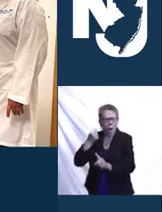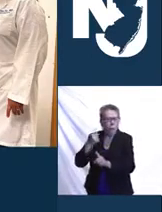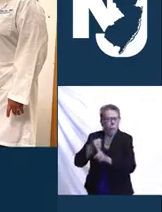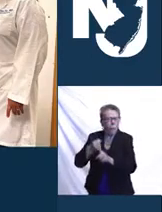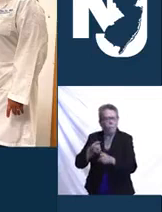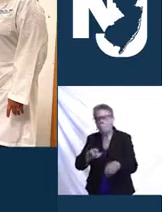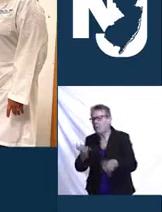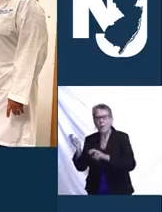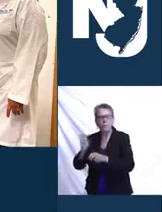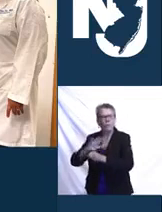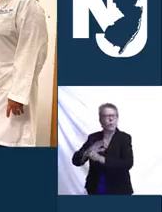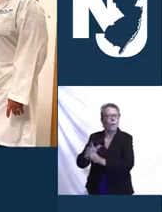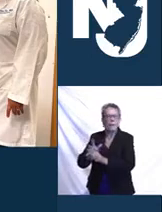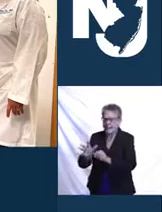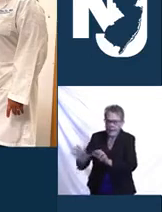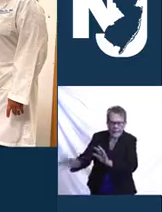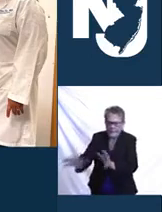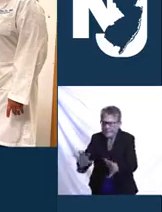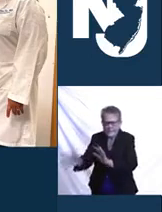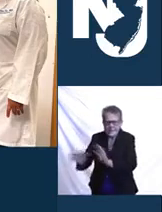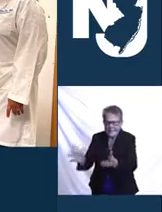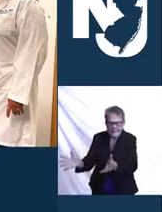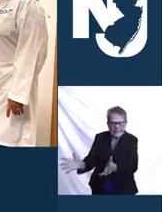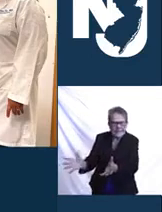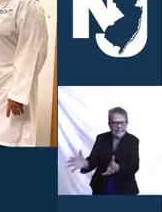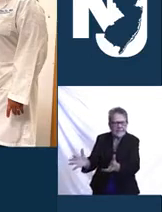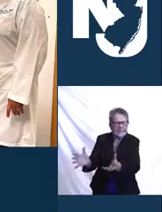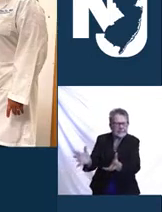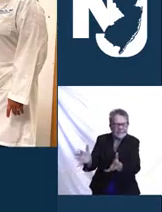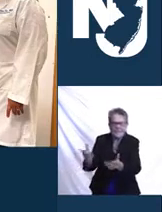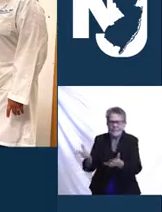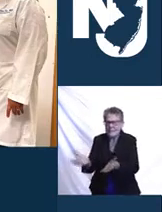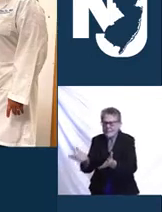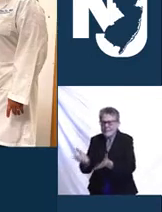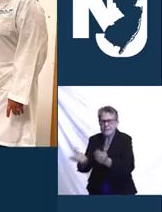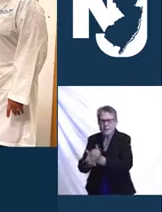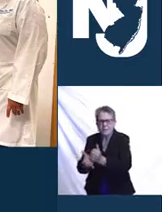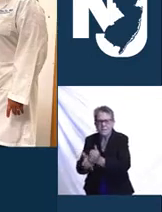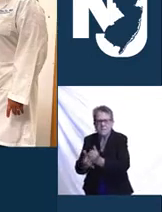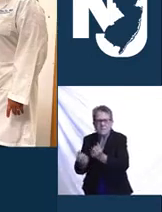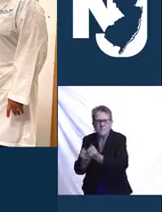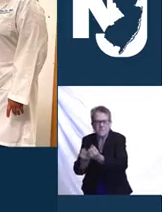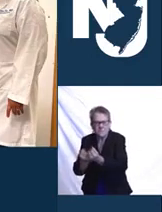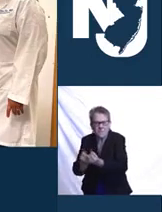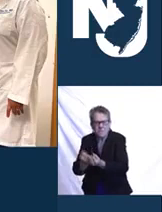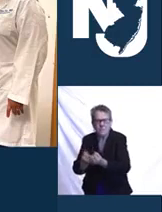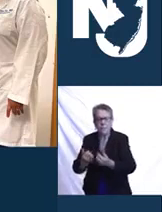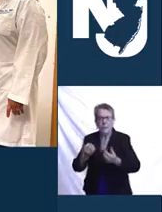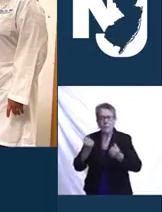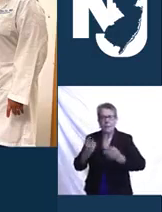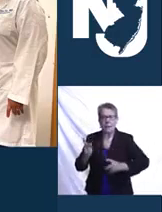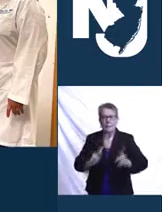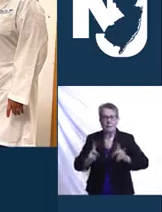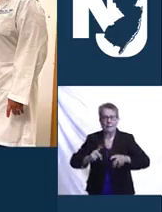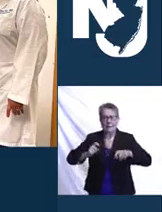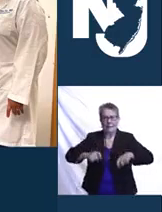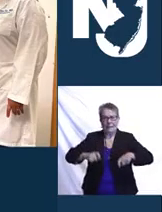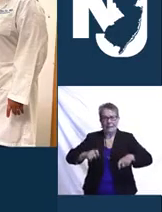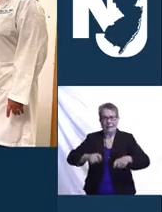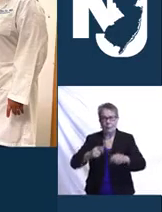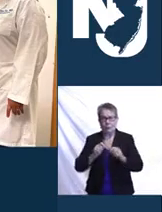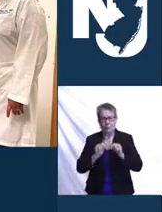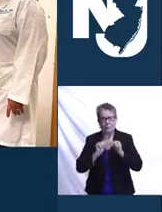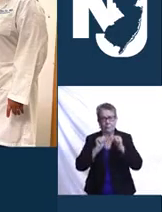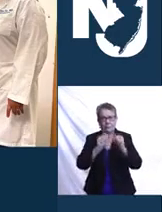Wenger and his staff did not see a slowdown in the number of folks who needed them. Indeed, many New Jerseyans focused on exercise as a means